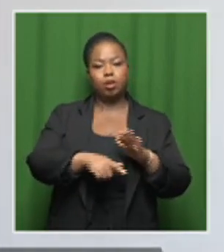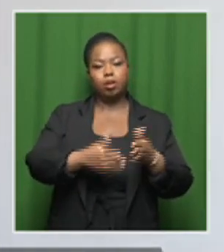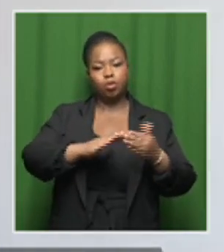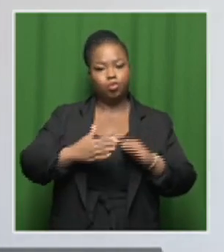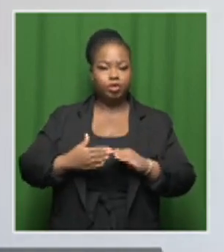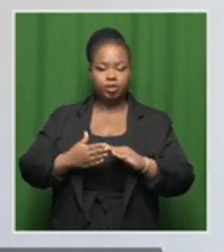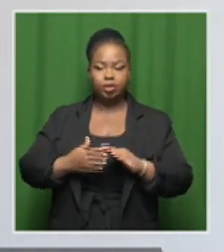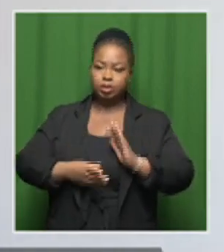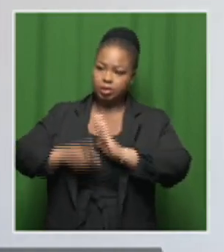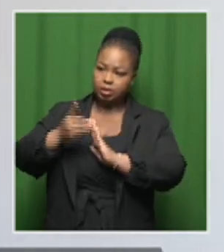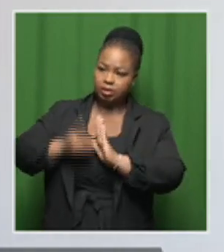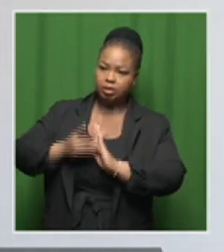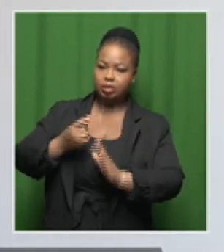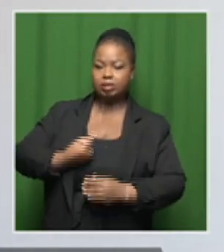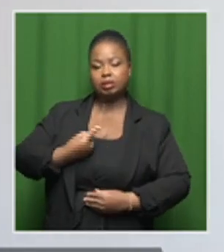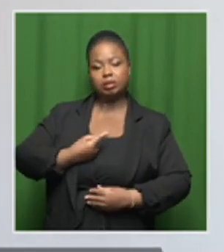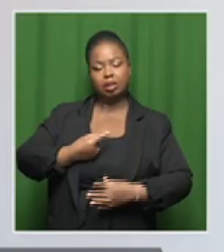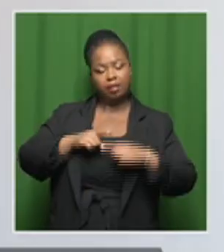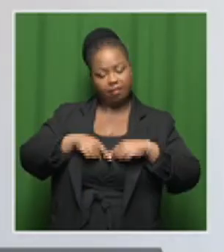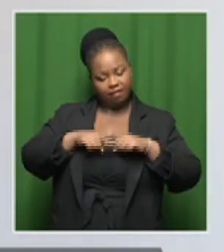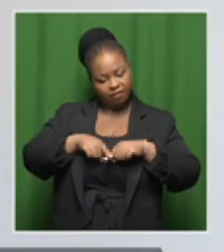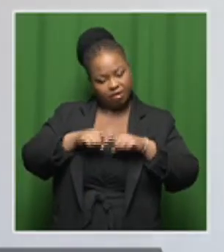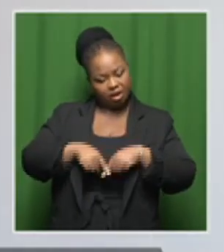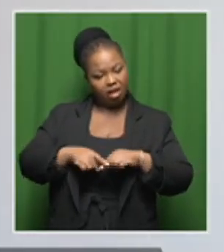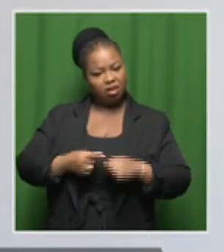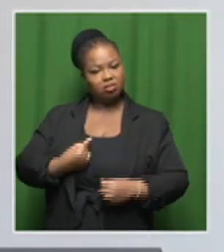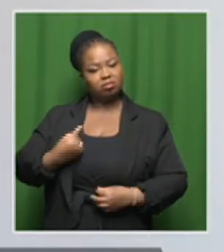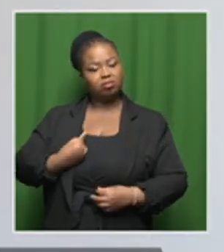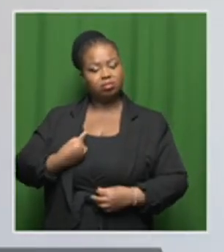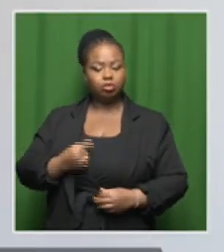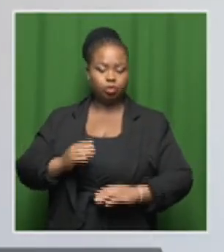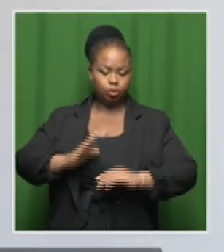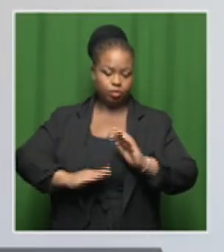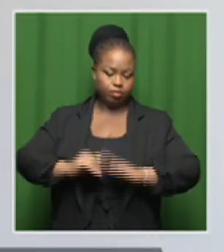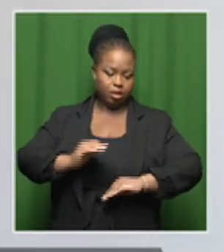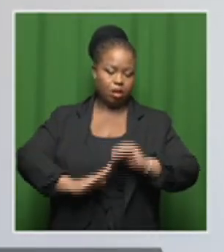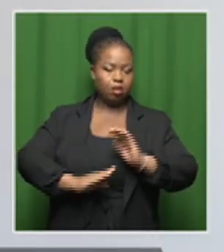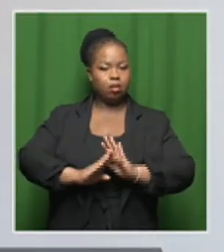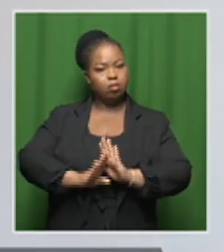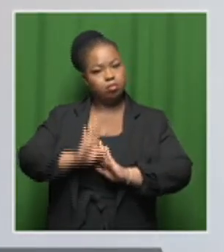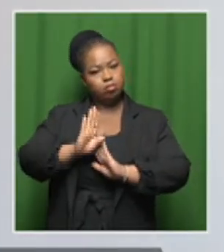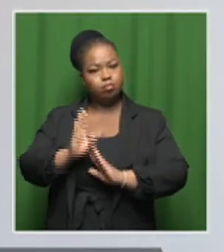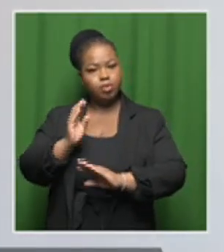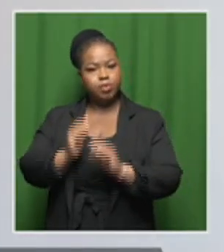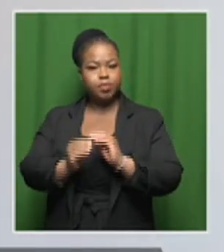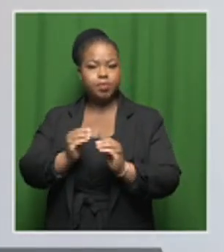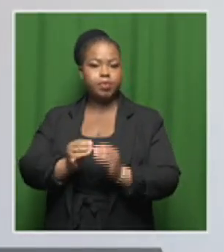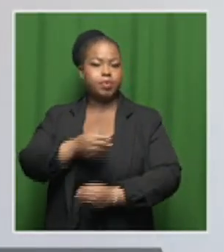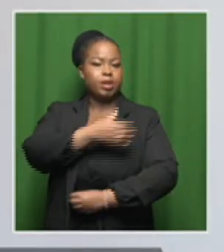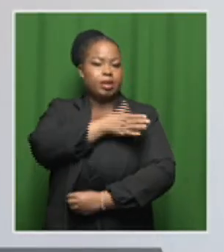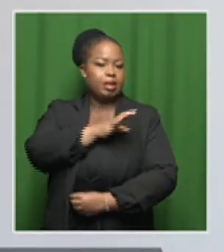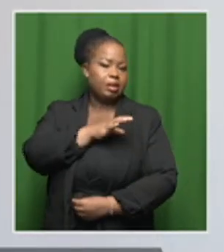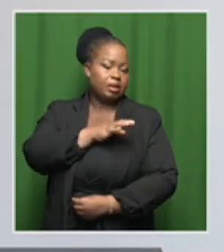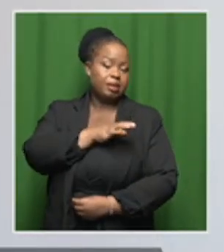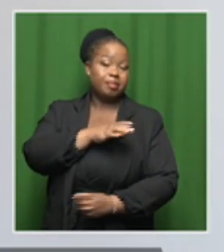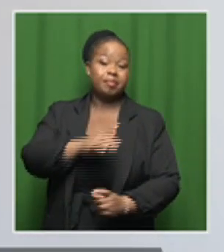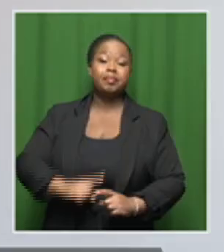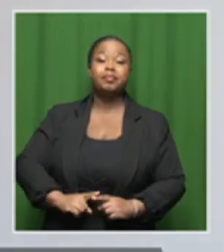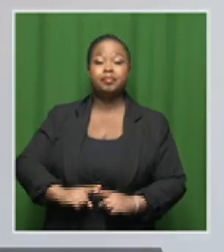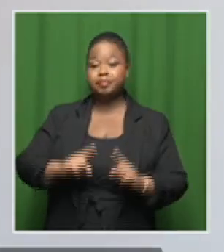communities, to develop self-reliance, to build up and renovate clinics.